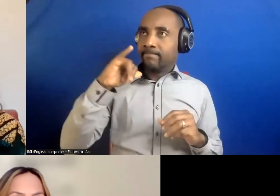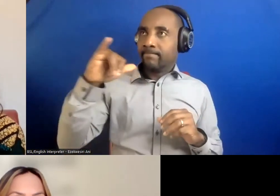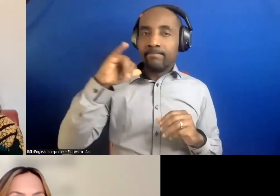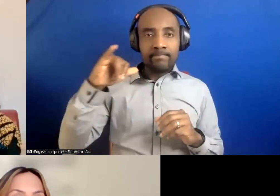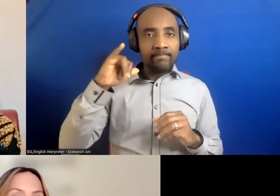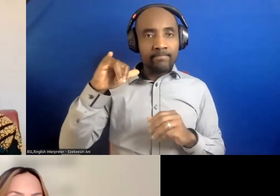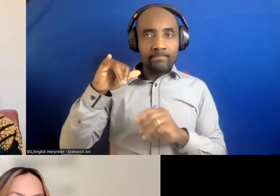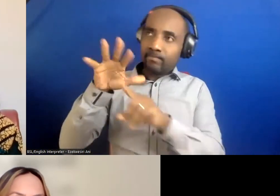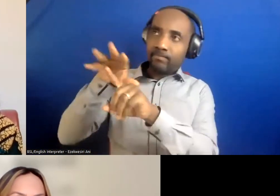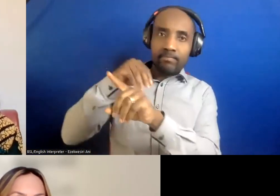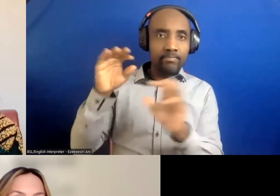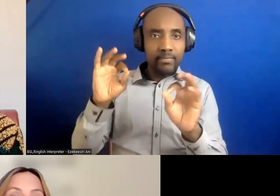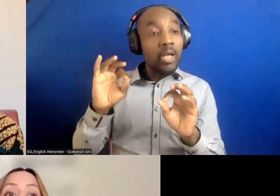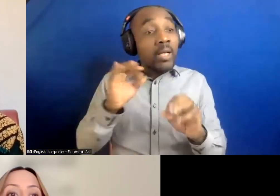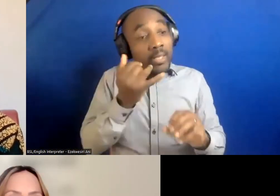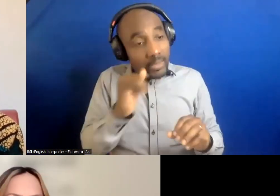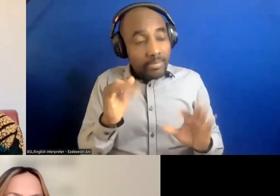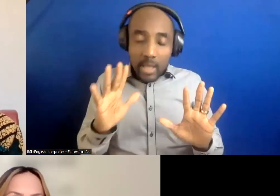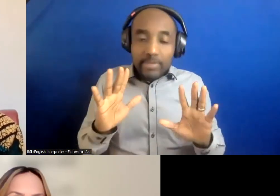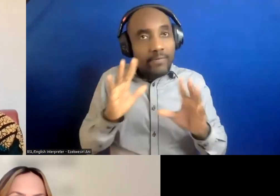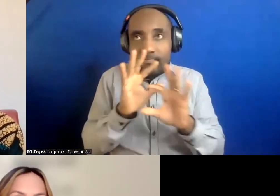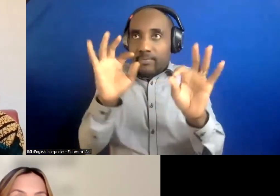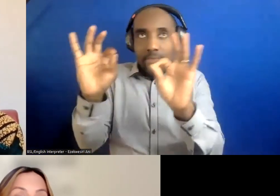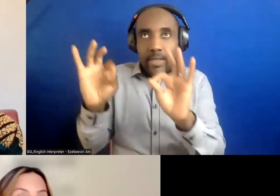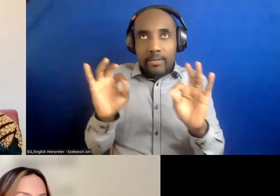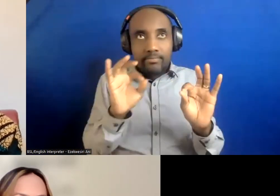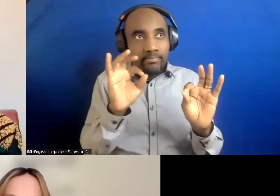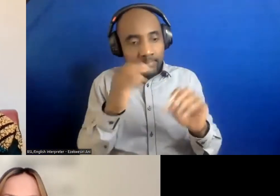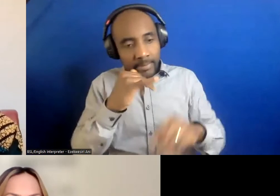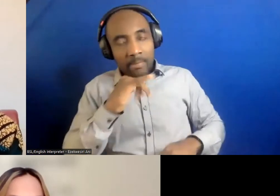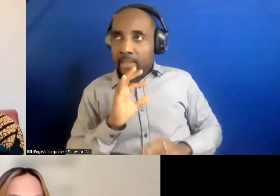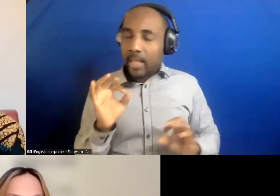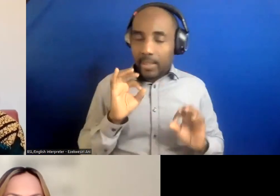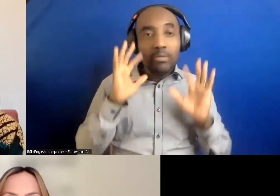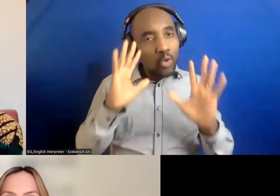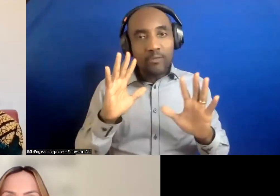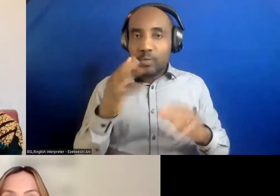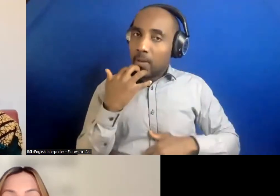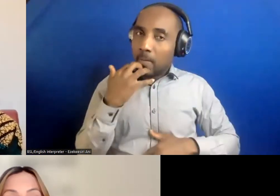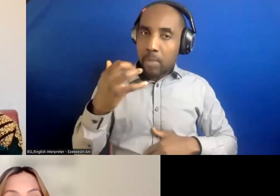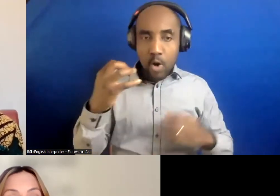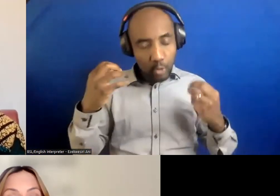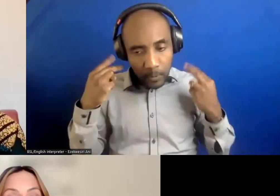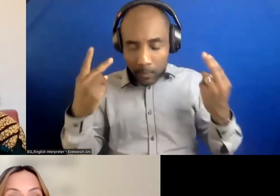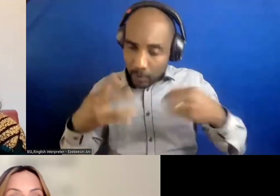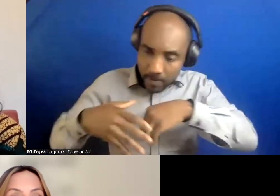be prepared to walk alone and be that person who's going to be bold and be very resilient in